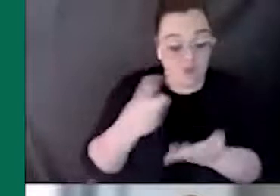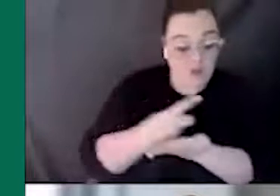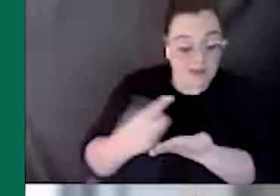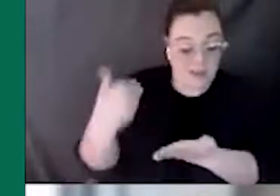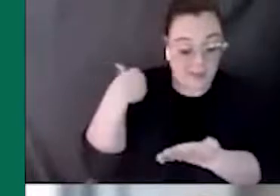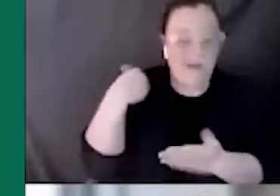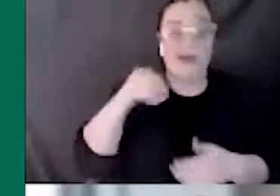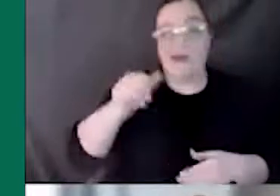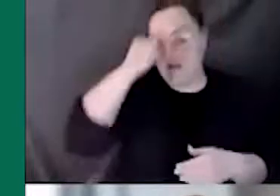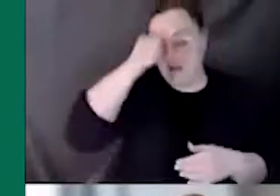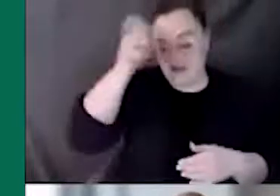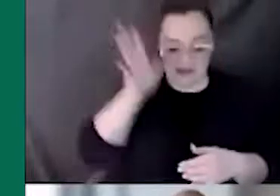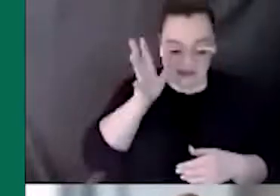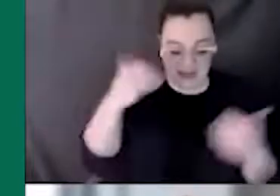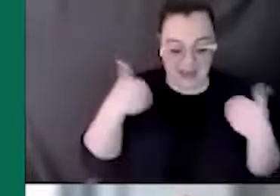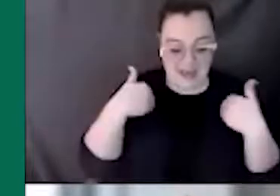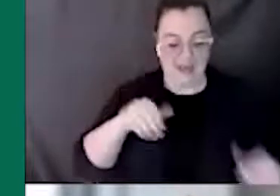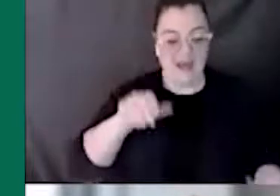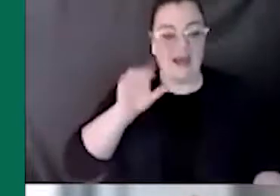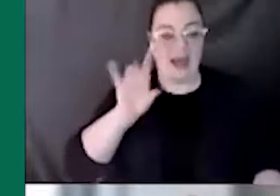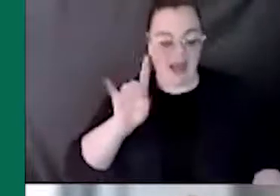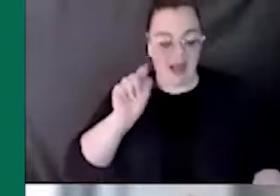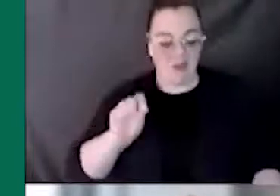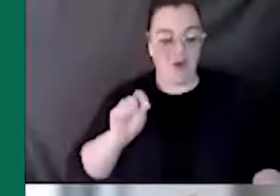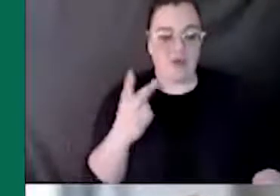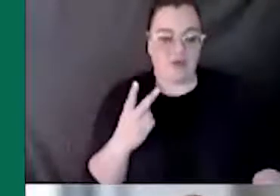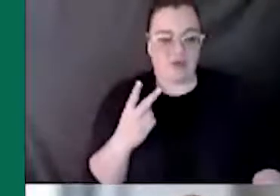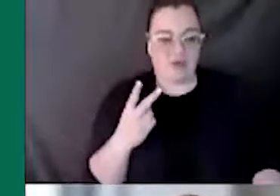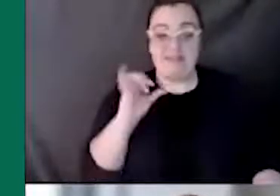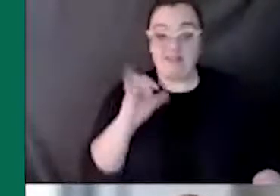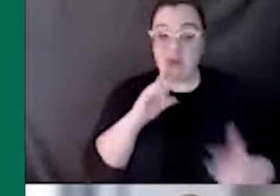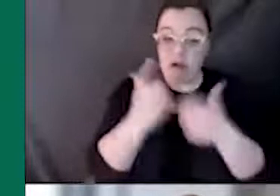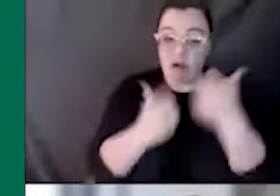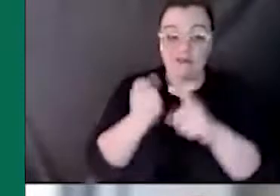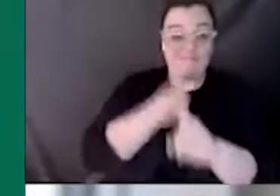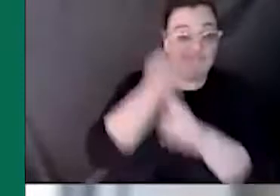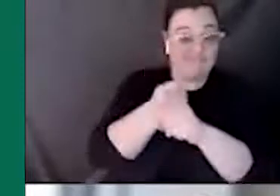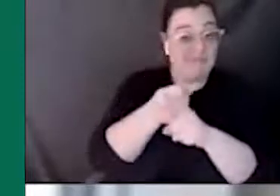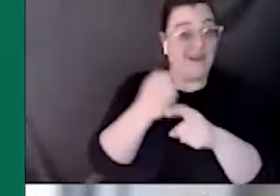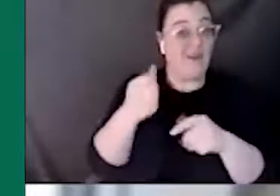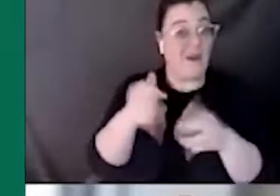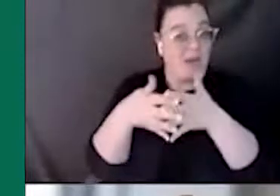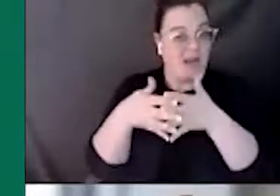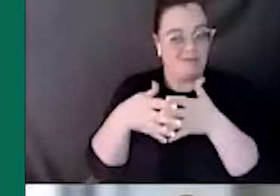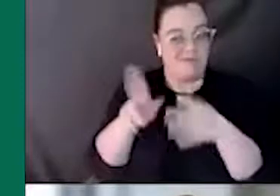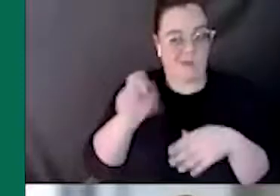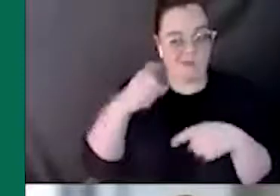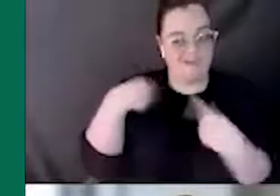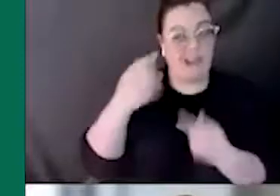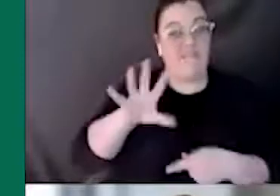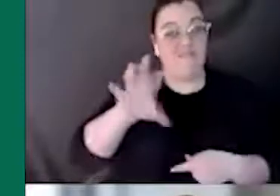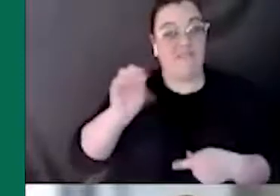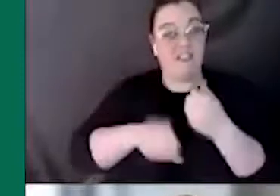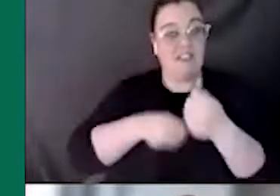had a magnitude 8.2 earthquake. That's the largest one that's hit the United States in 50 years. Fortunately, of course, it was out in